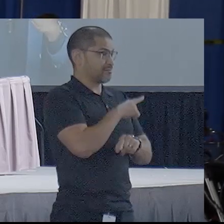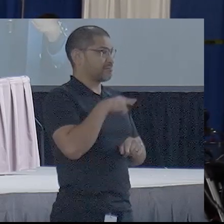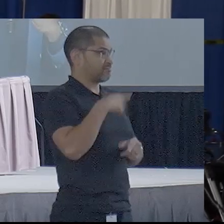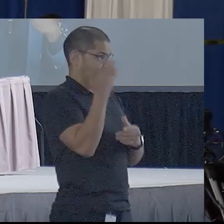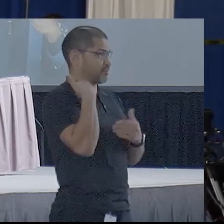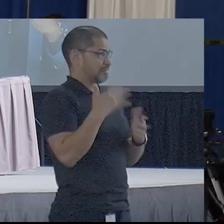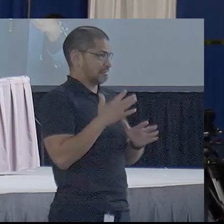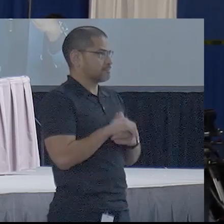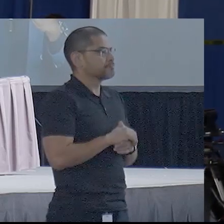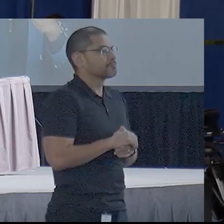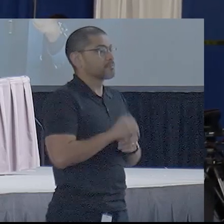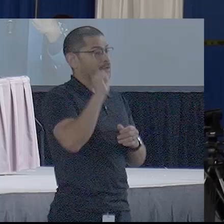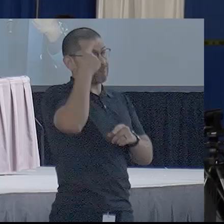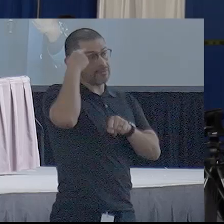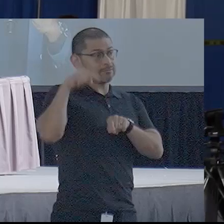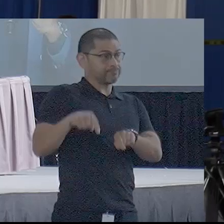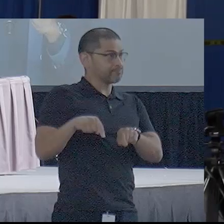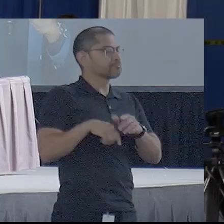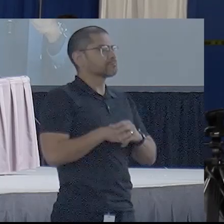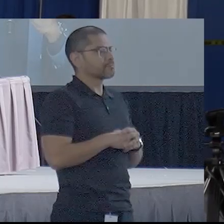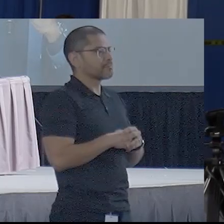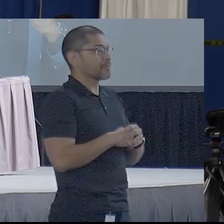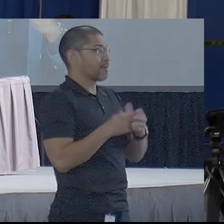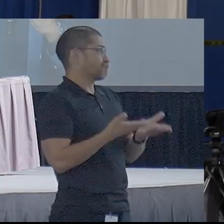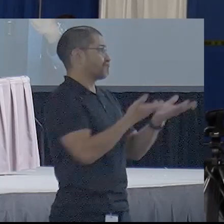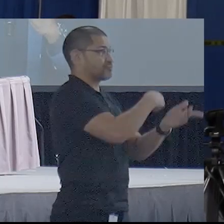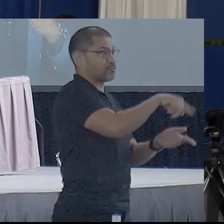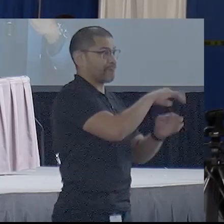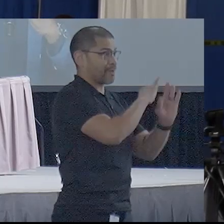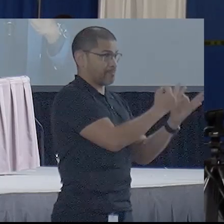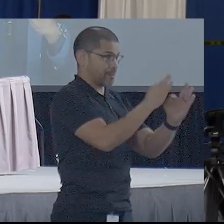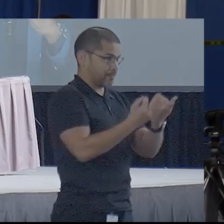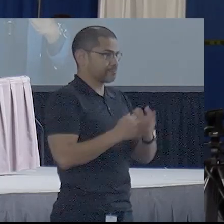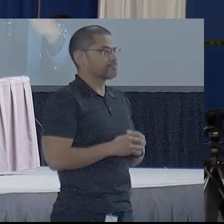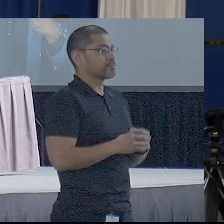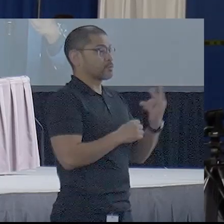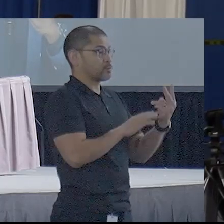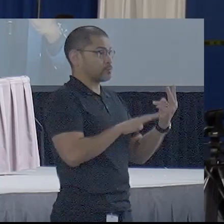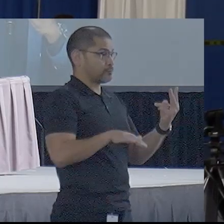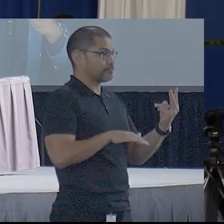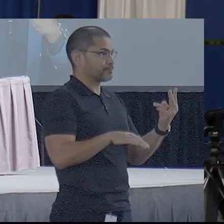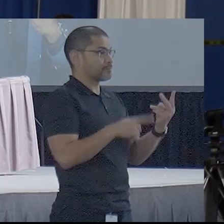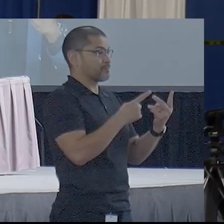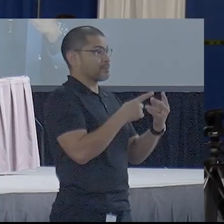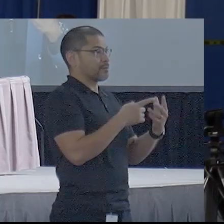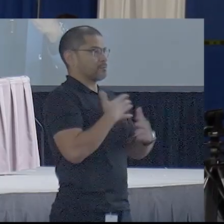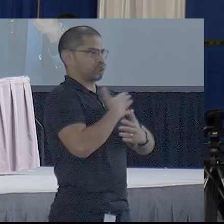in the Capitol, and we brought families. We brought 2 children on ventilators that were on